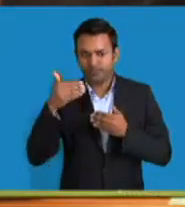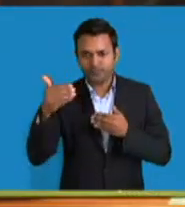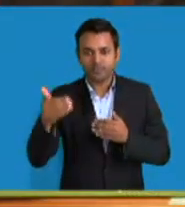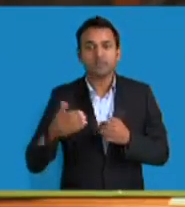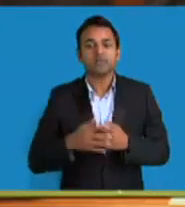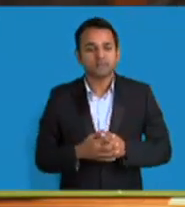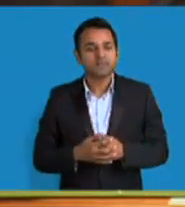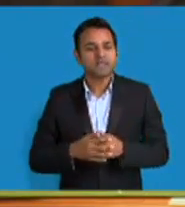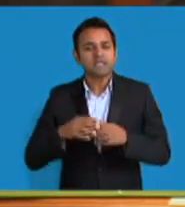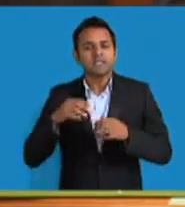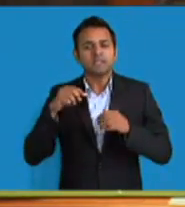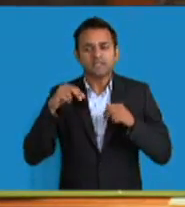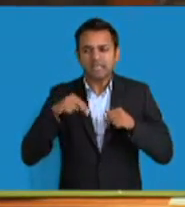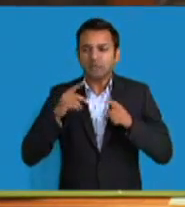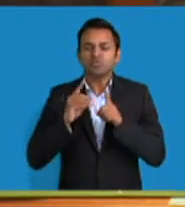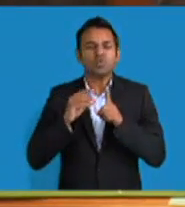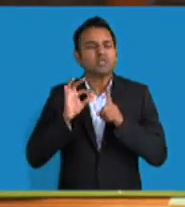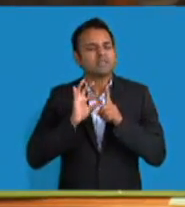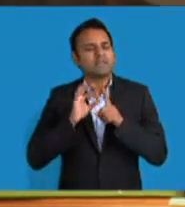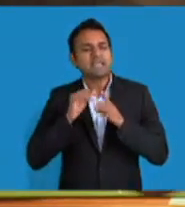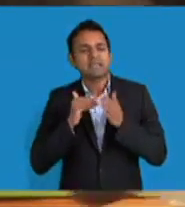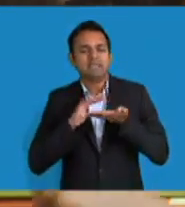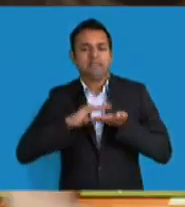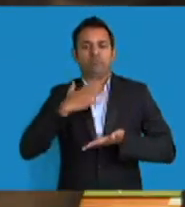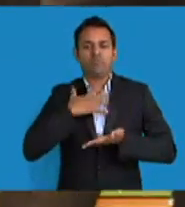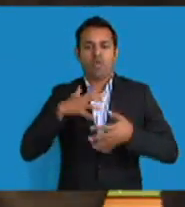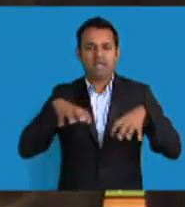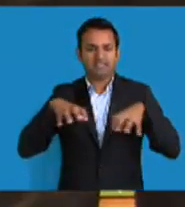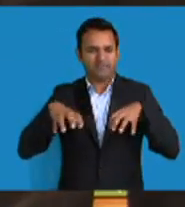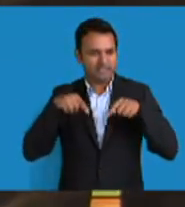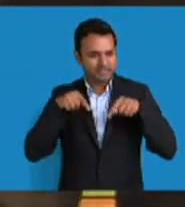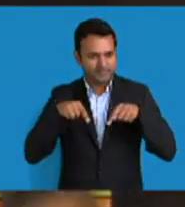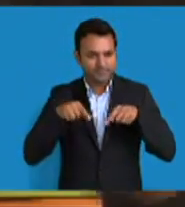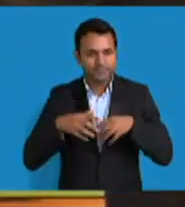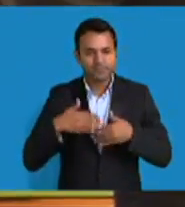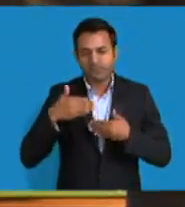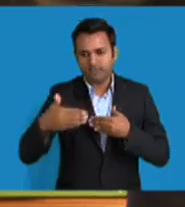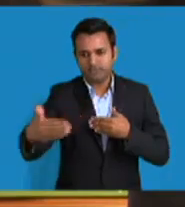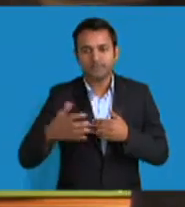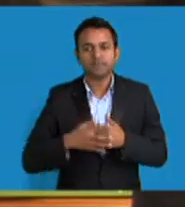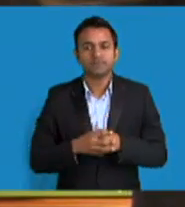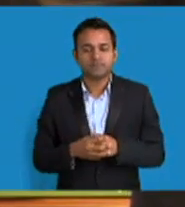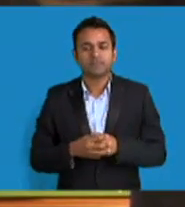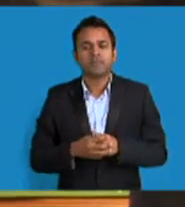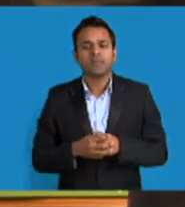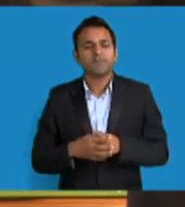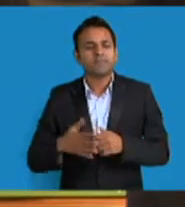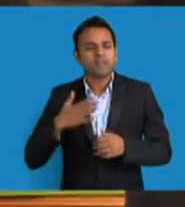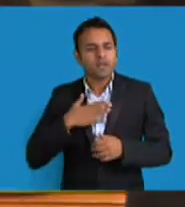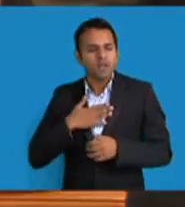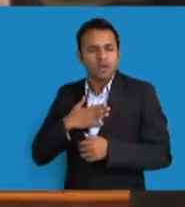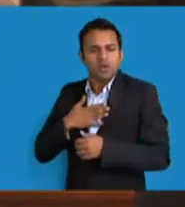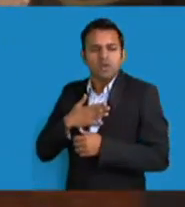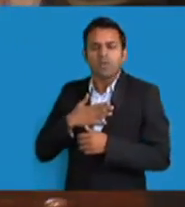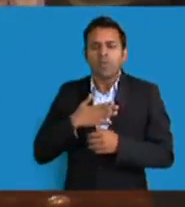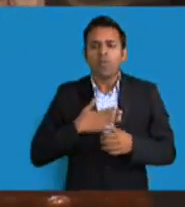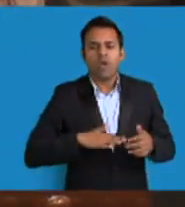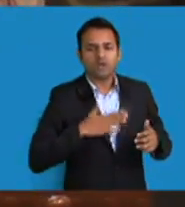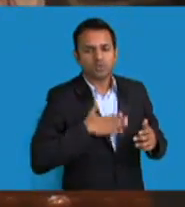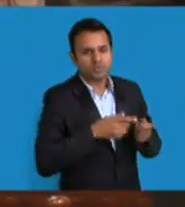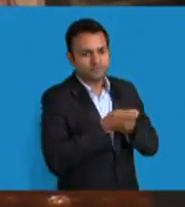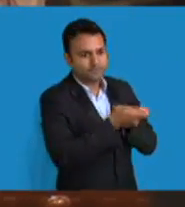it pursues to accomplish what the Ministry has been mandated to perform and also make positive